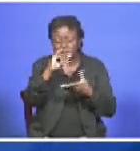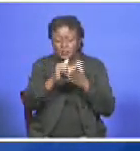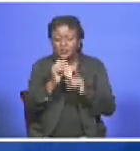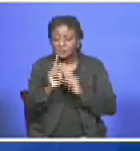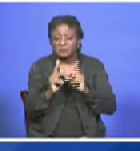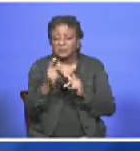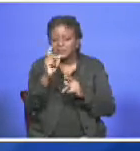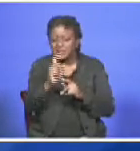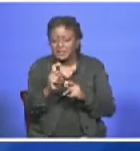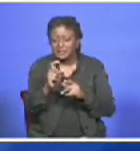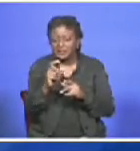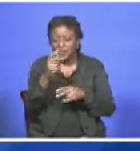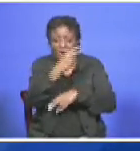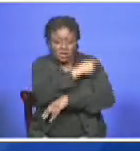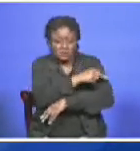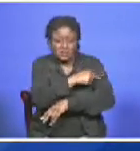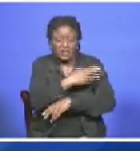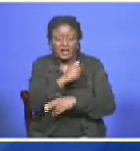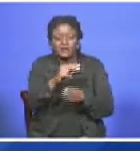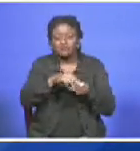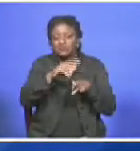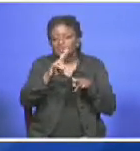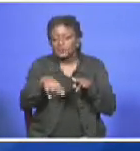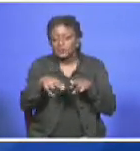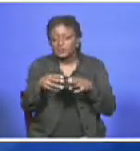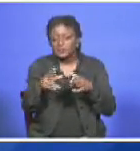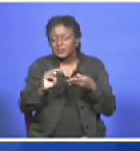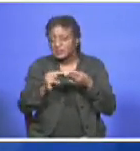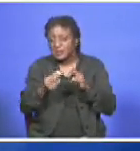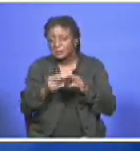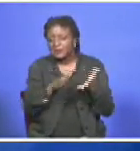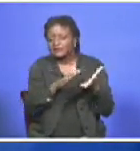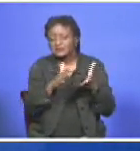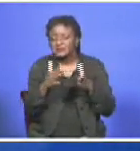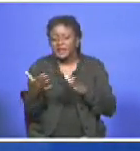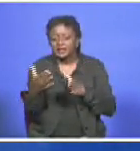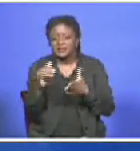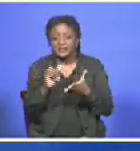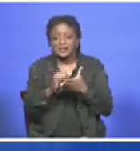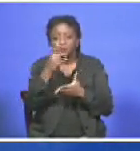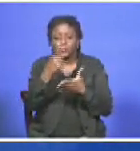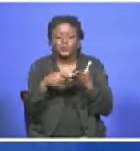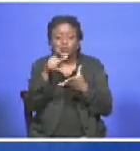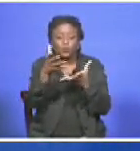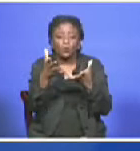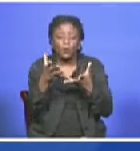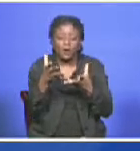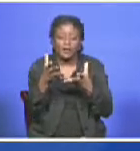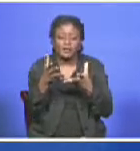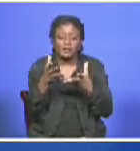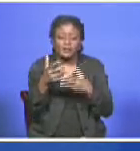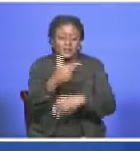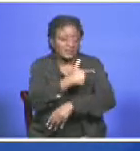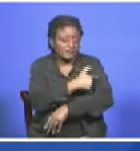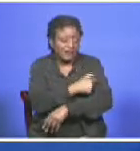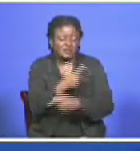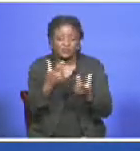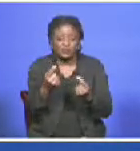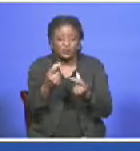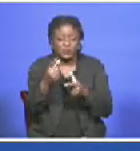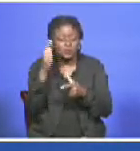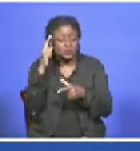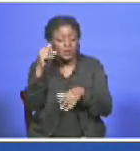and it reduces the amount of death. That's what you want the vaccine to be able to do. And when you look as a